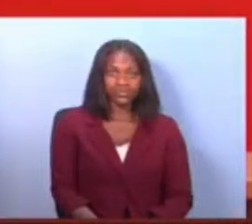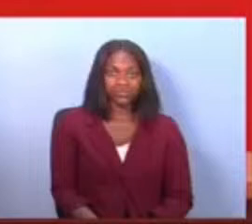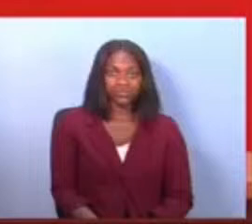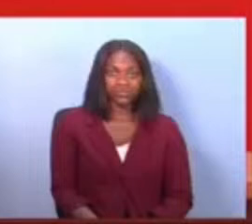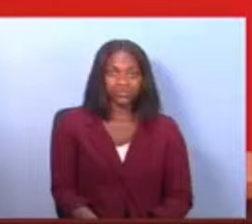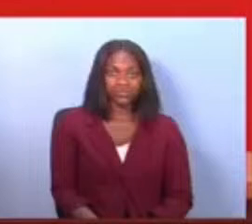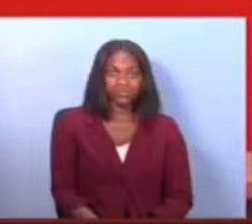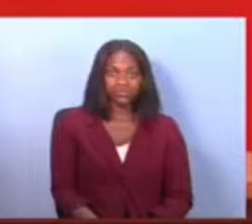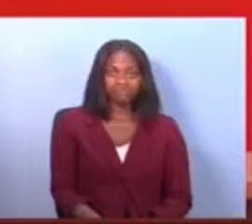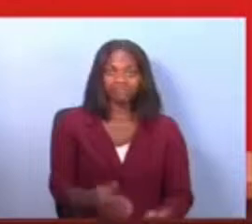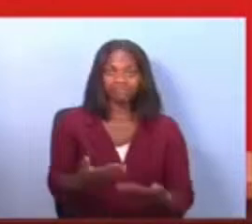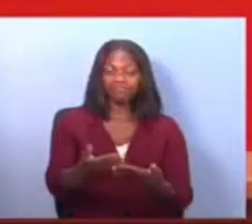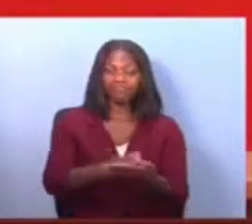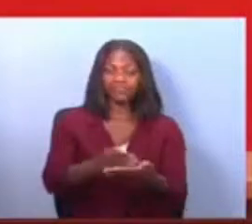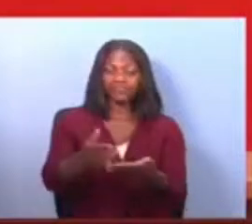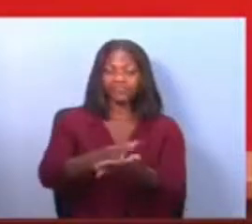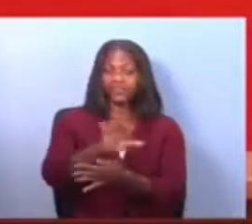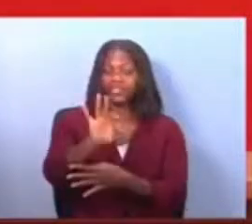Page 9.